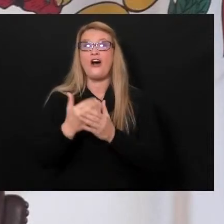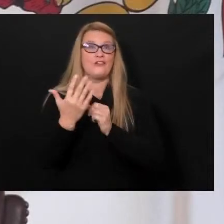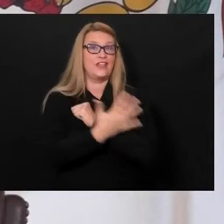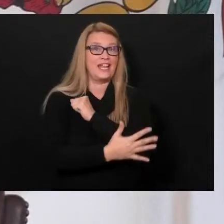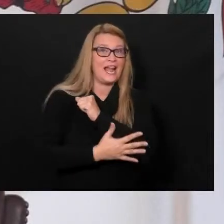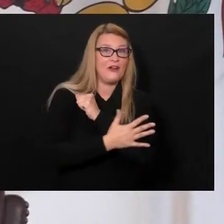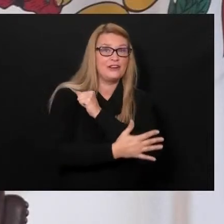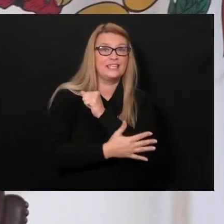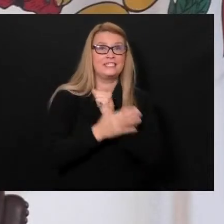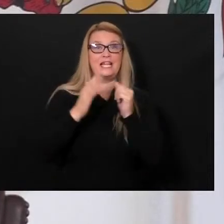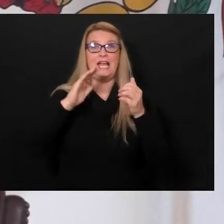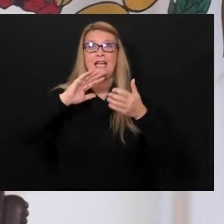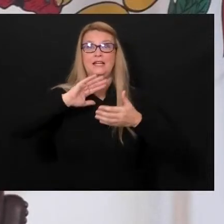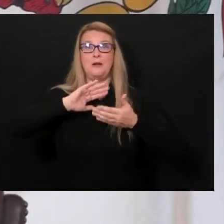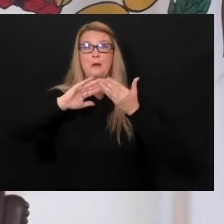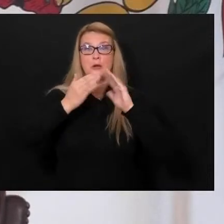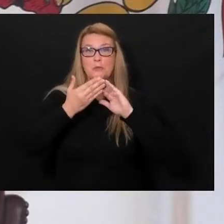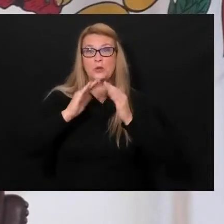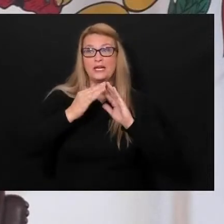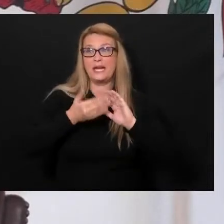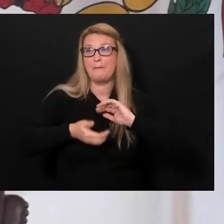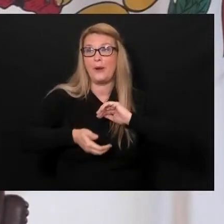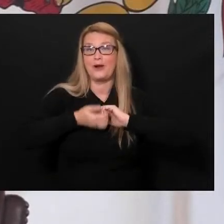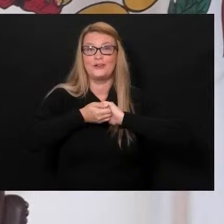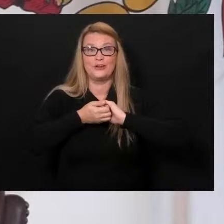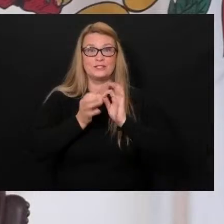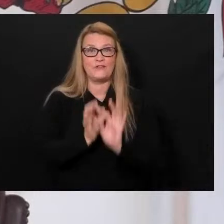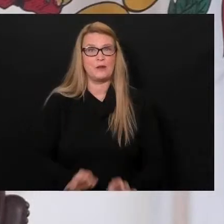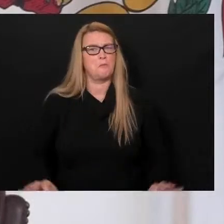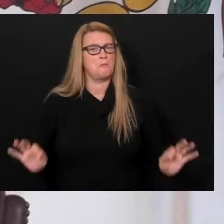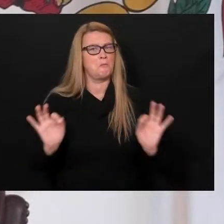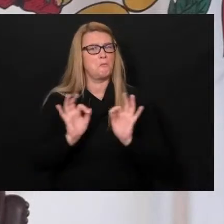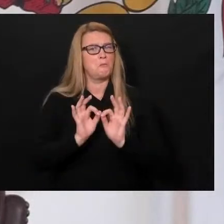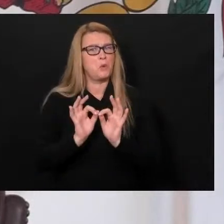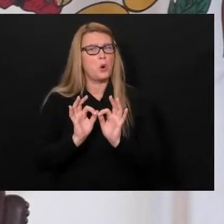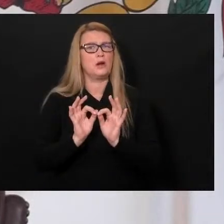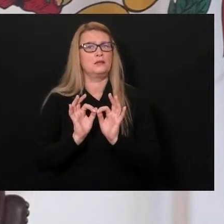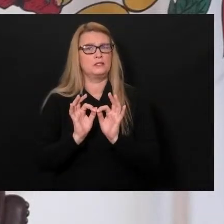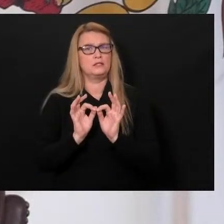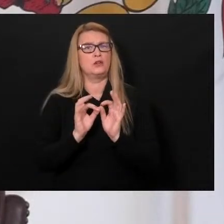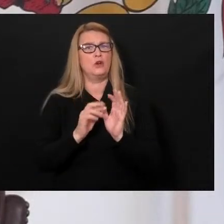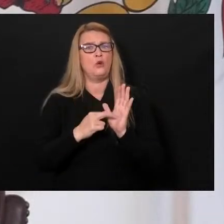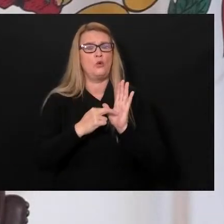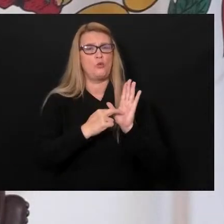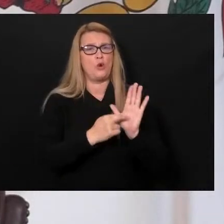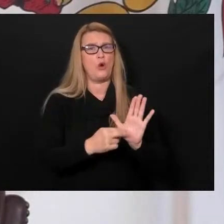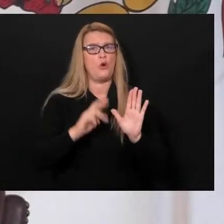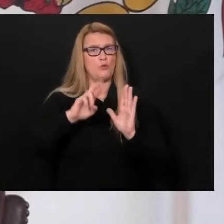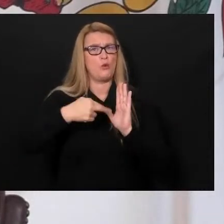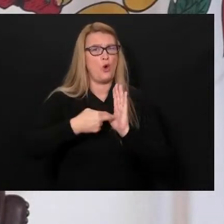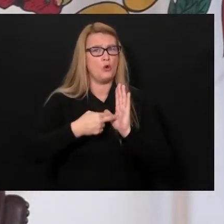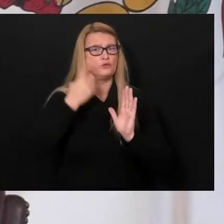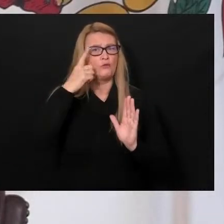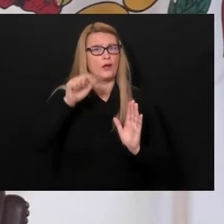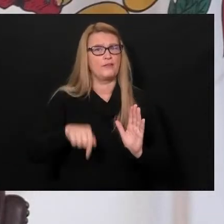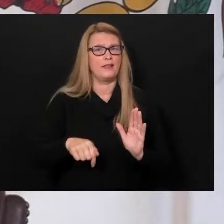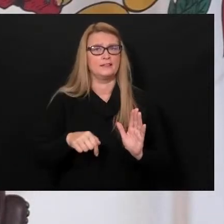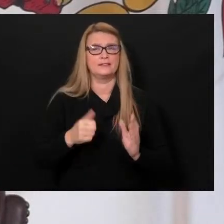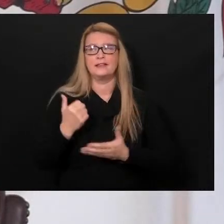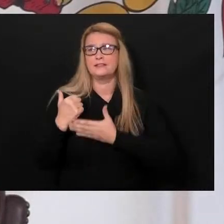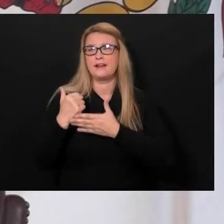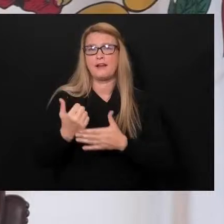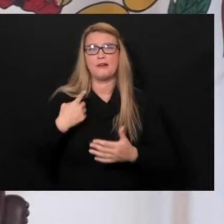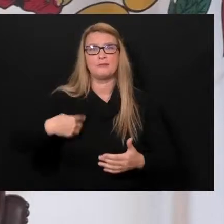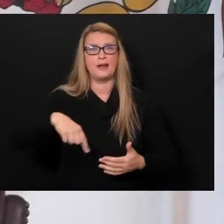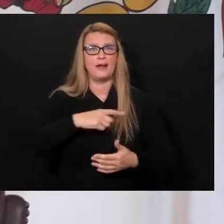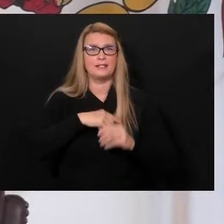our community partners have played important roles in this as far as getting the West Virginia vaccines out, and I thank them again and again.